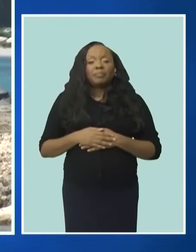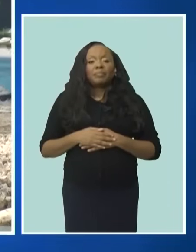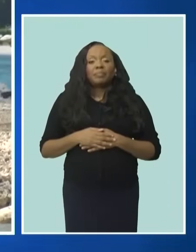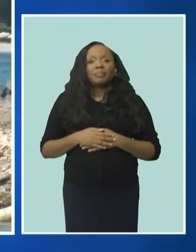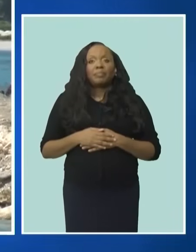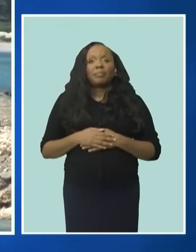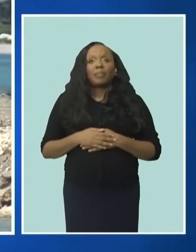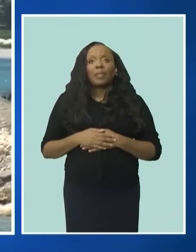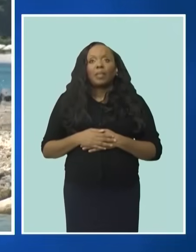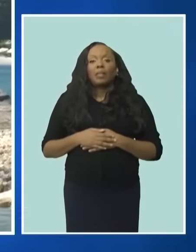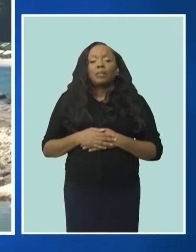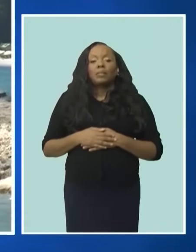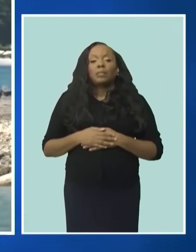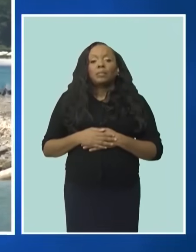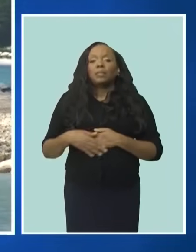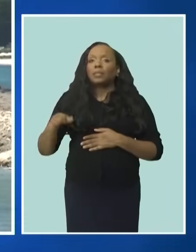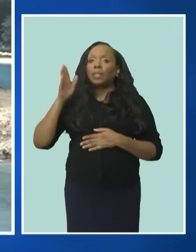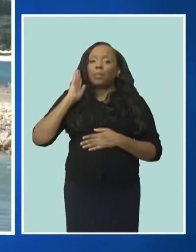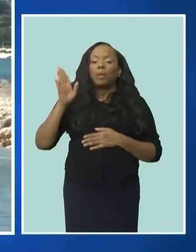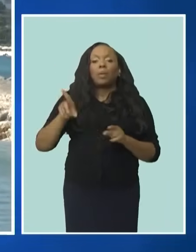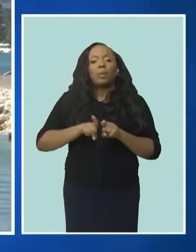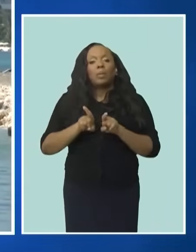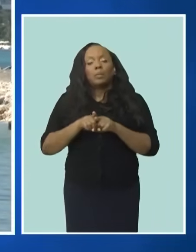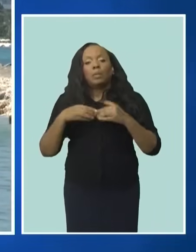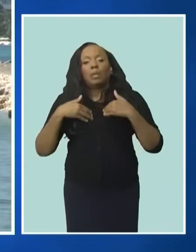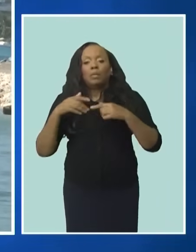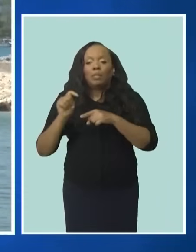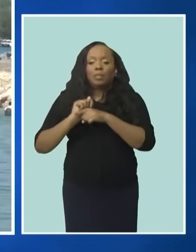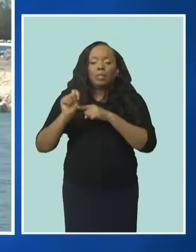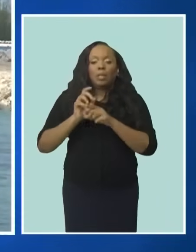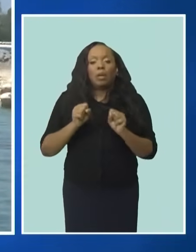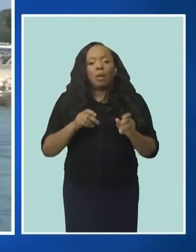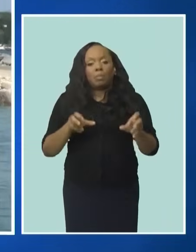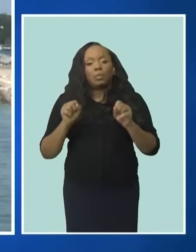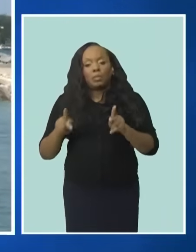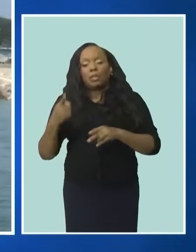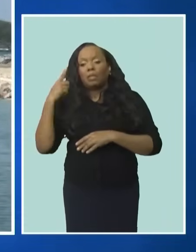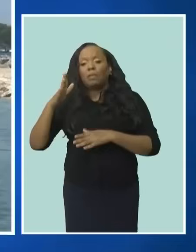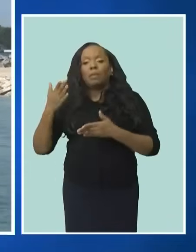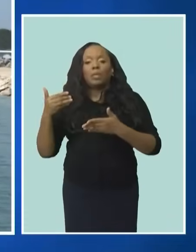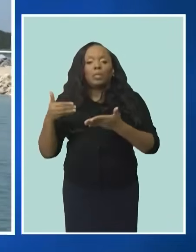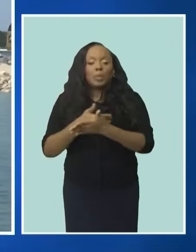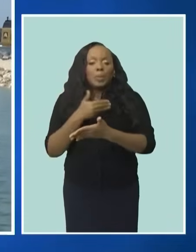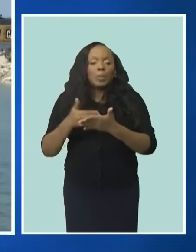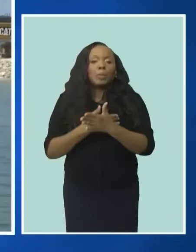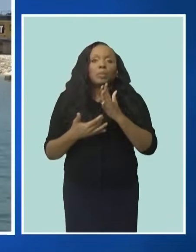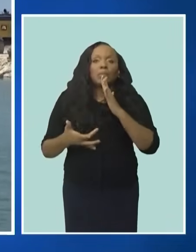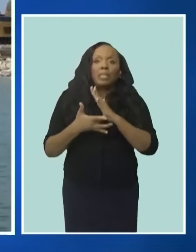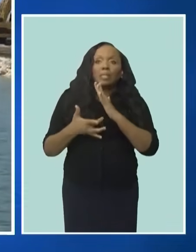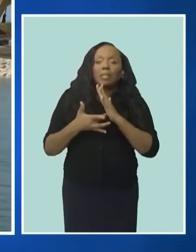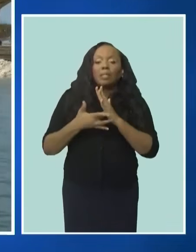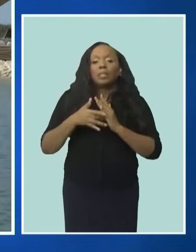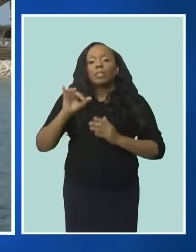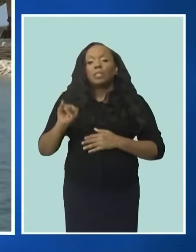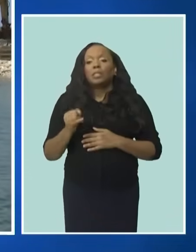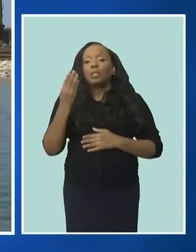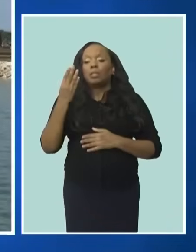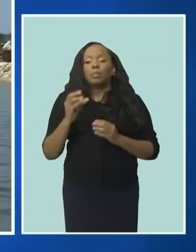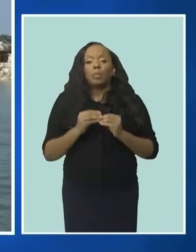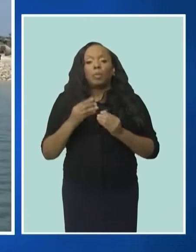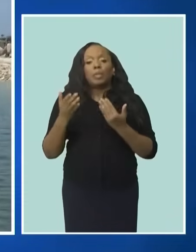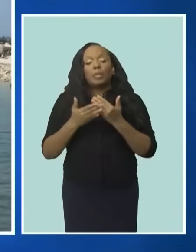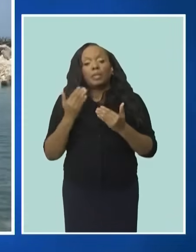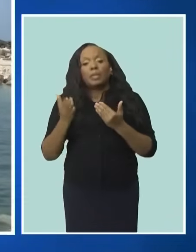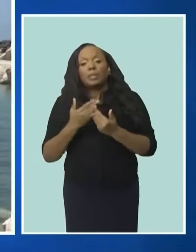fisher folk will be open to training opportunities to use modern technology that will help to make their jobs easier and improve